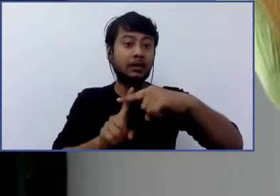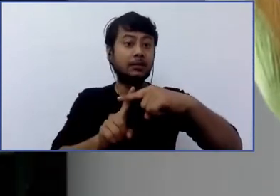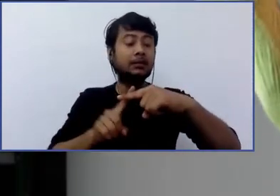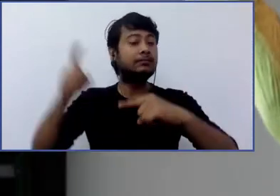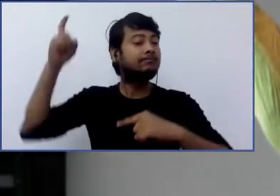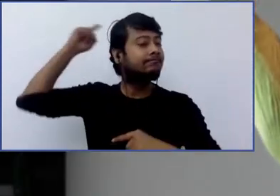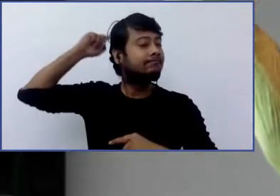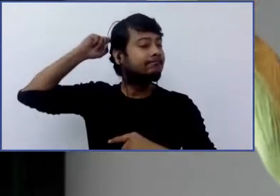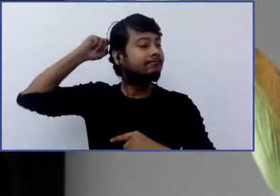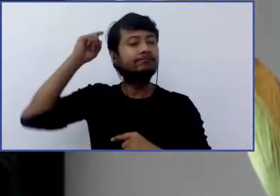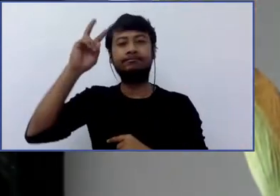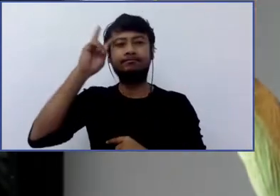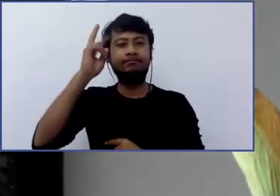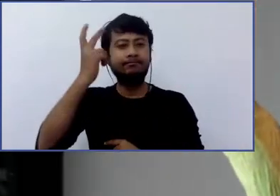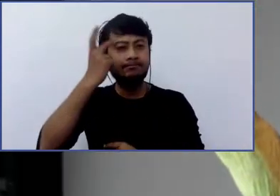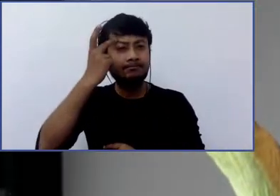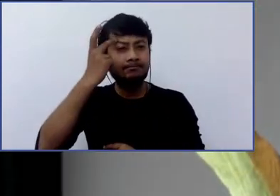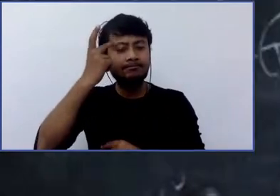and habits.